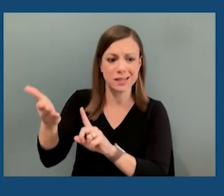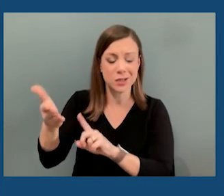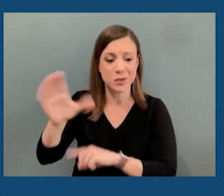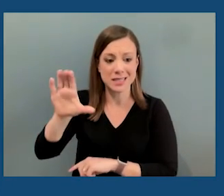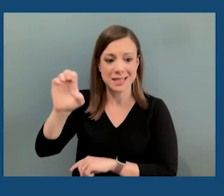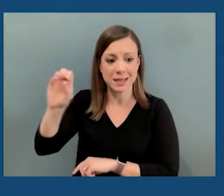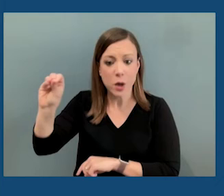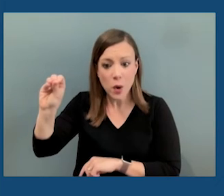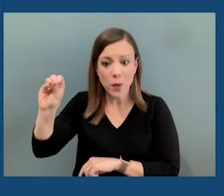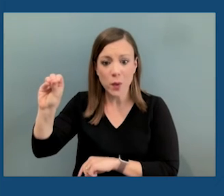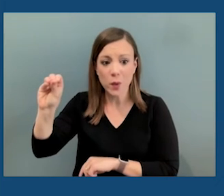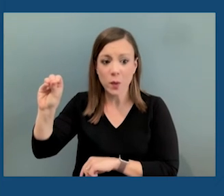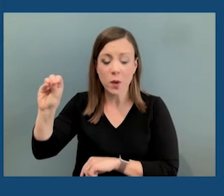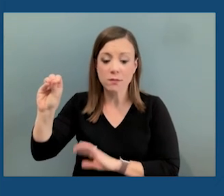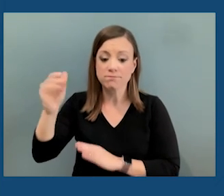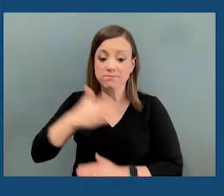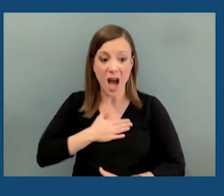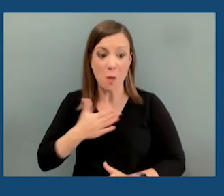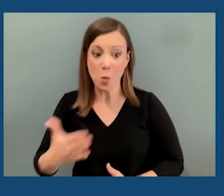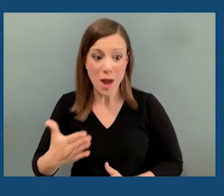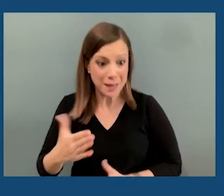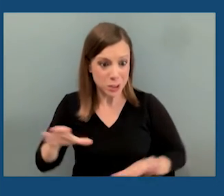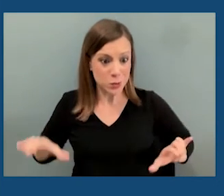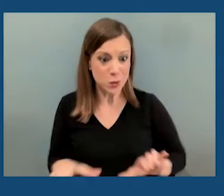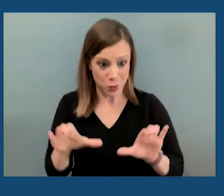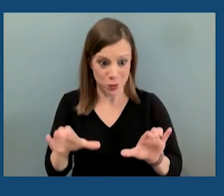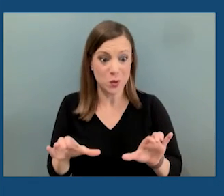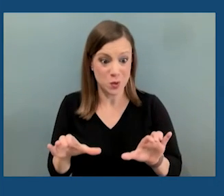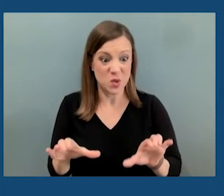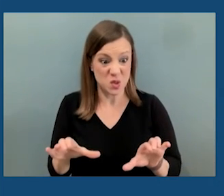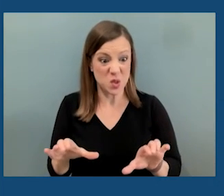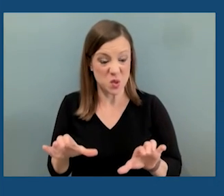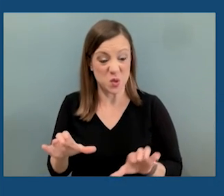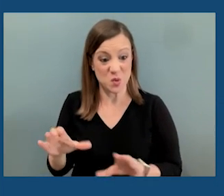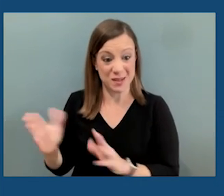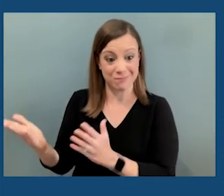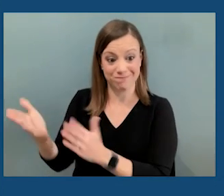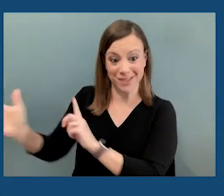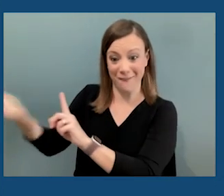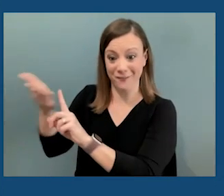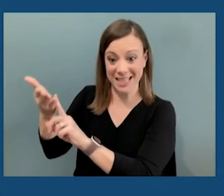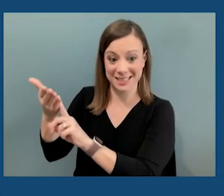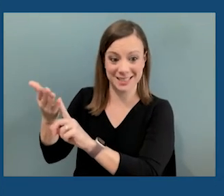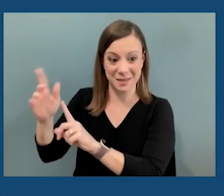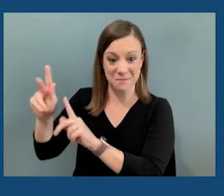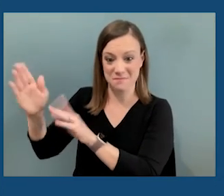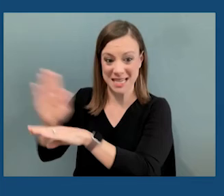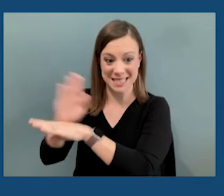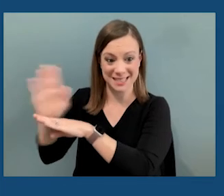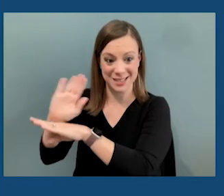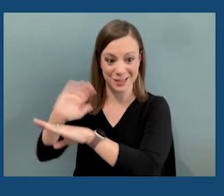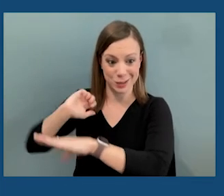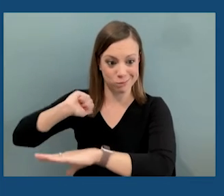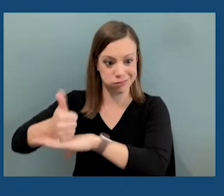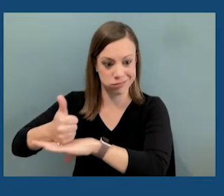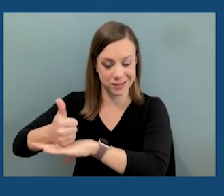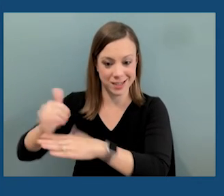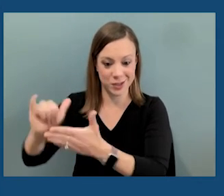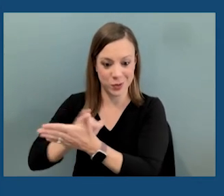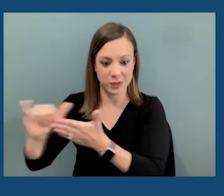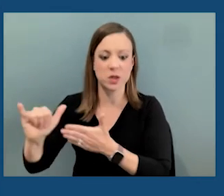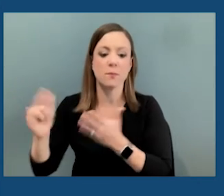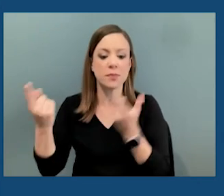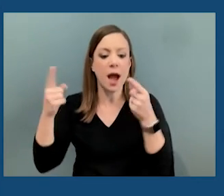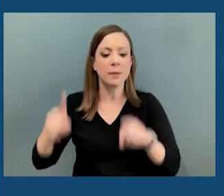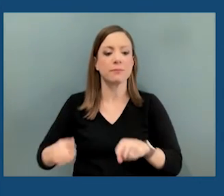what I'm willing to do to land business here in New York. It was a blizzard in January. I was in Albany. I was supposed to go for a half-hour meeting.